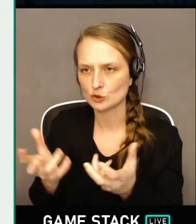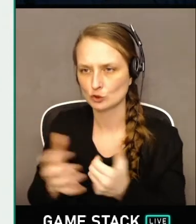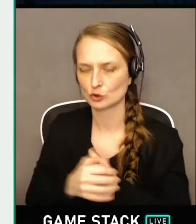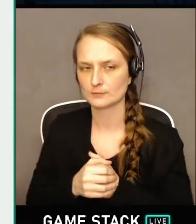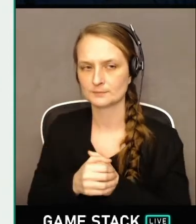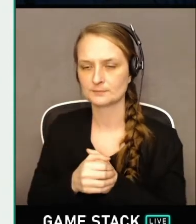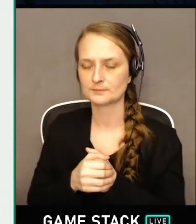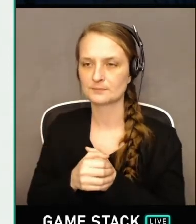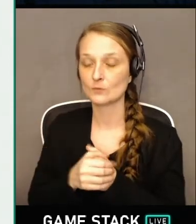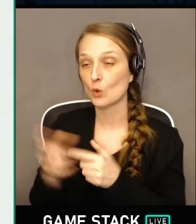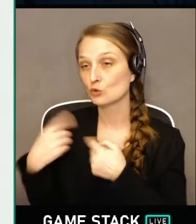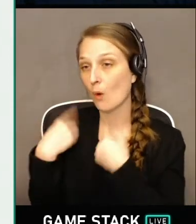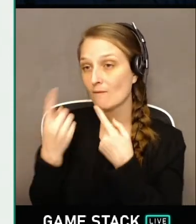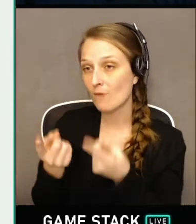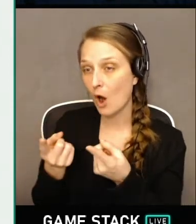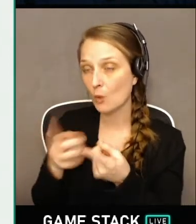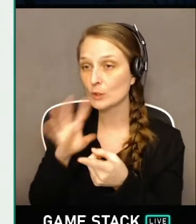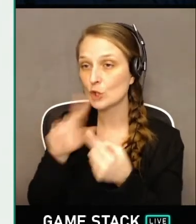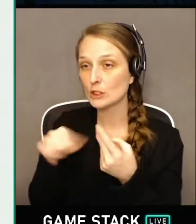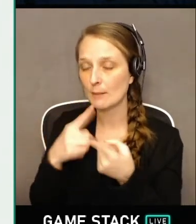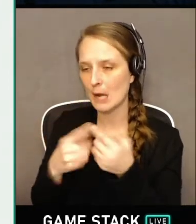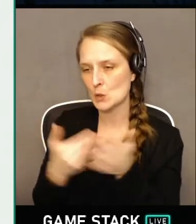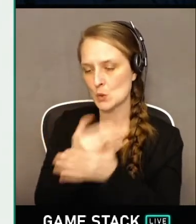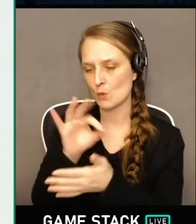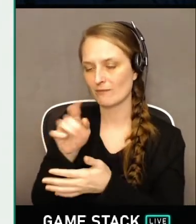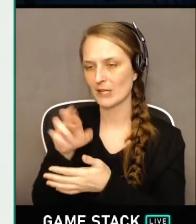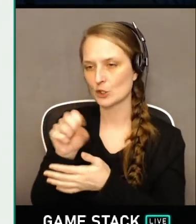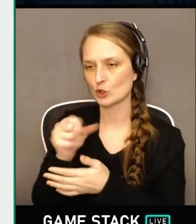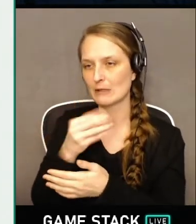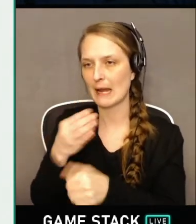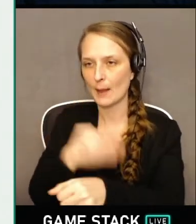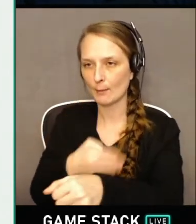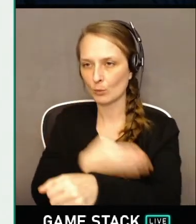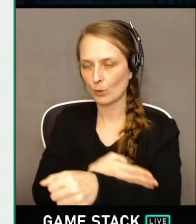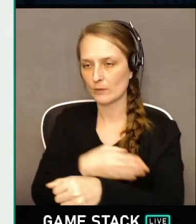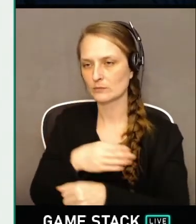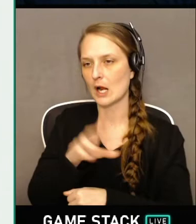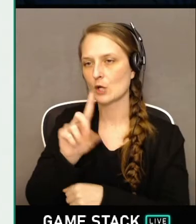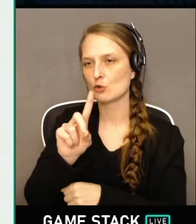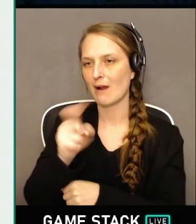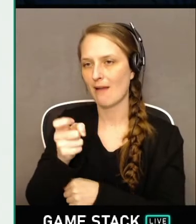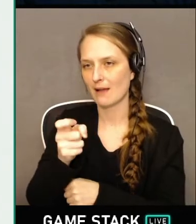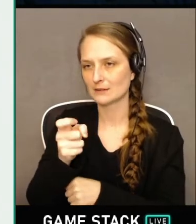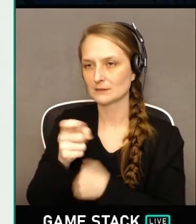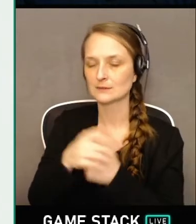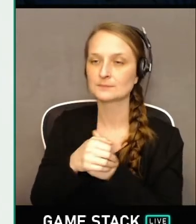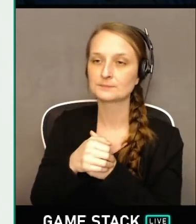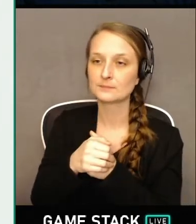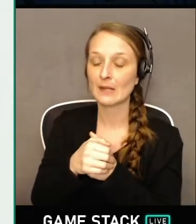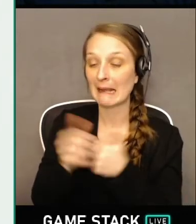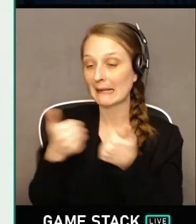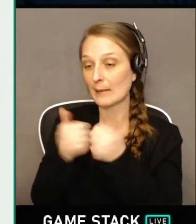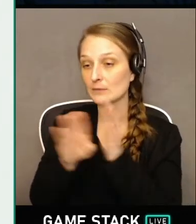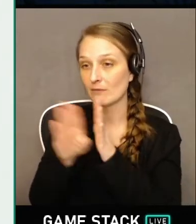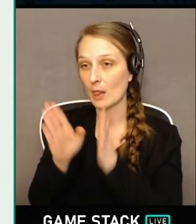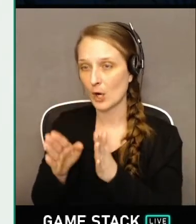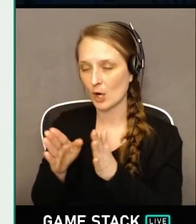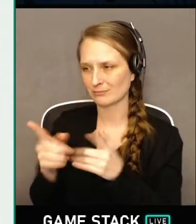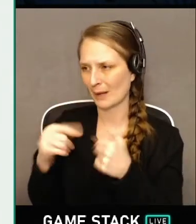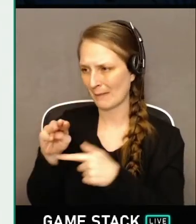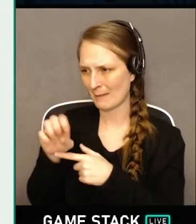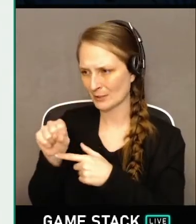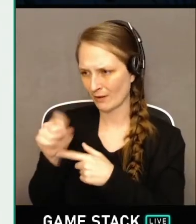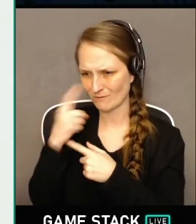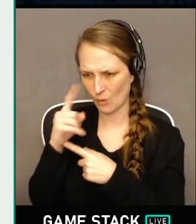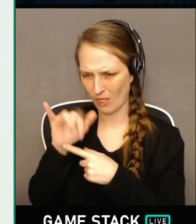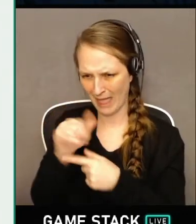So far, we have talked about new features and improvement on DirectX. But game developers come to Microsoft not just for those cool